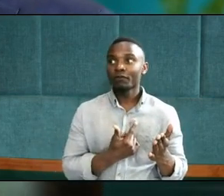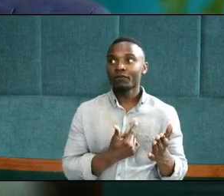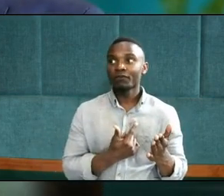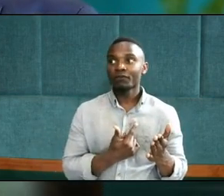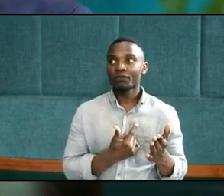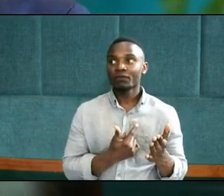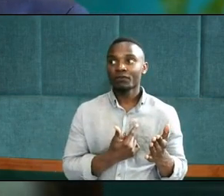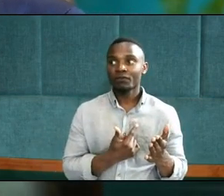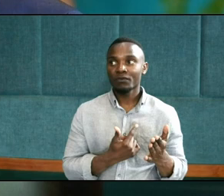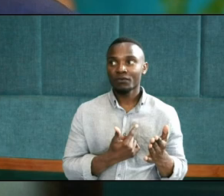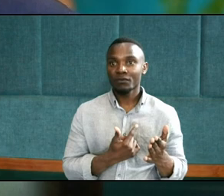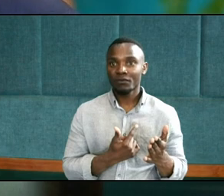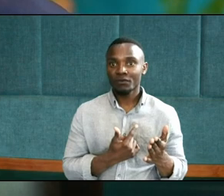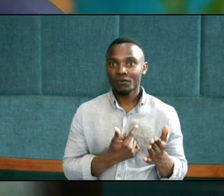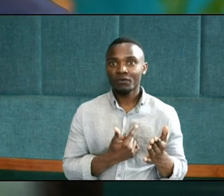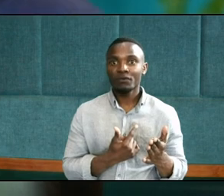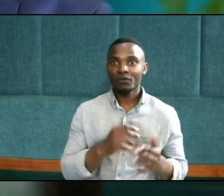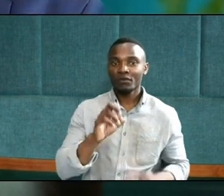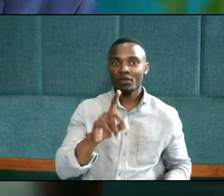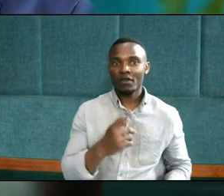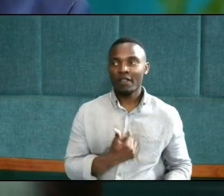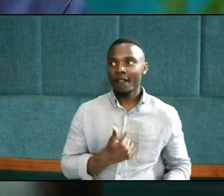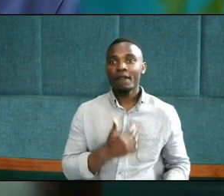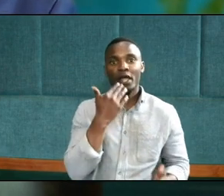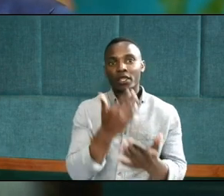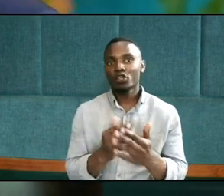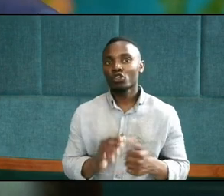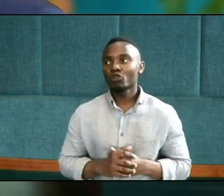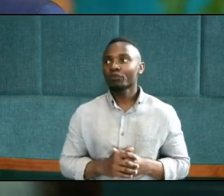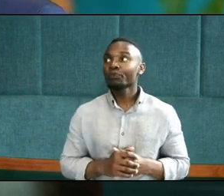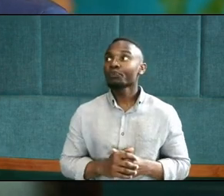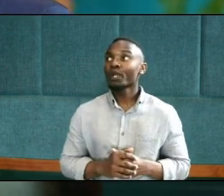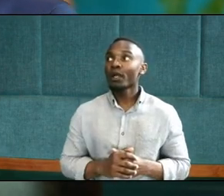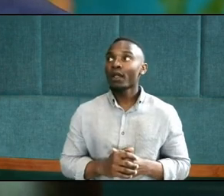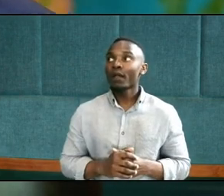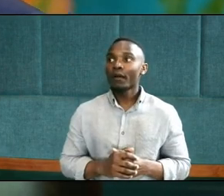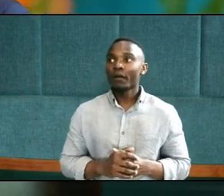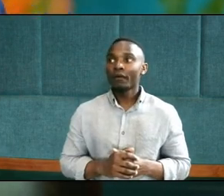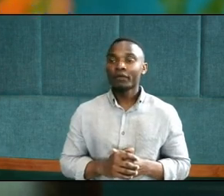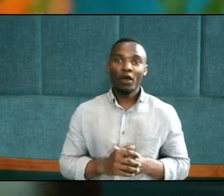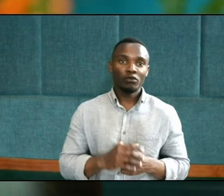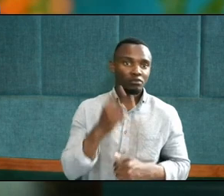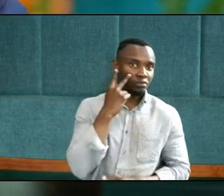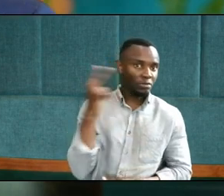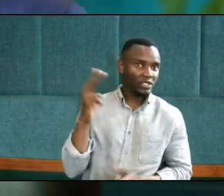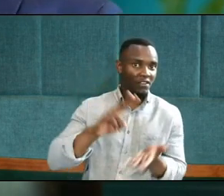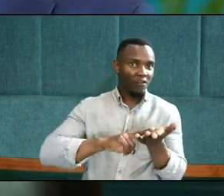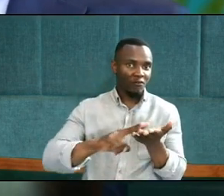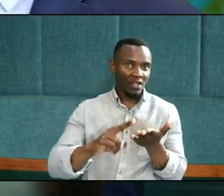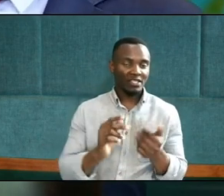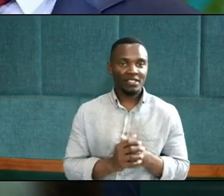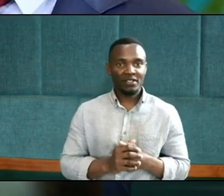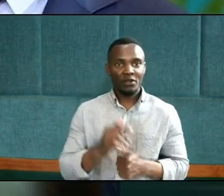here to go ahead? I go ahead, okay. So thank you. All right. Those are the scriptures that I have